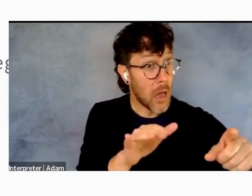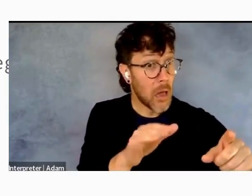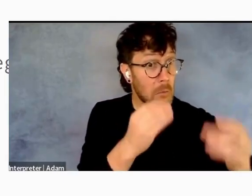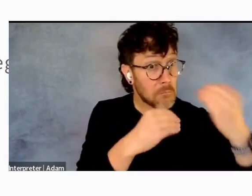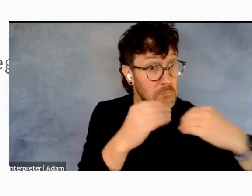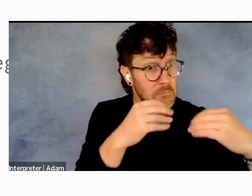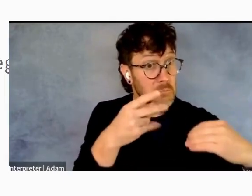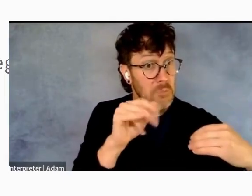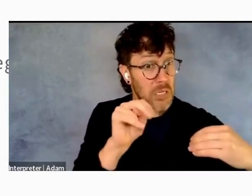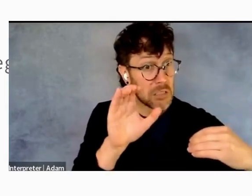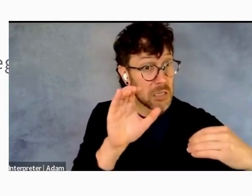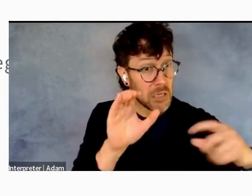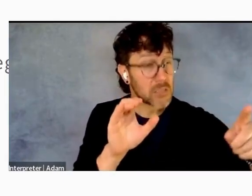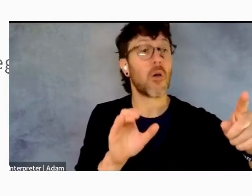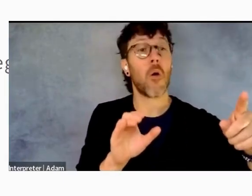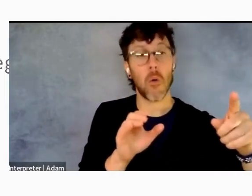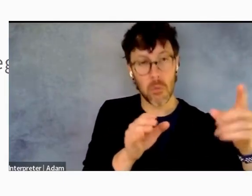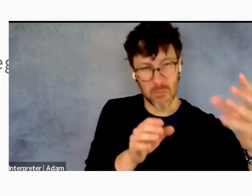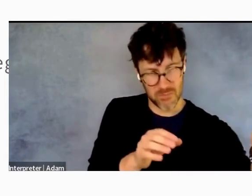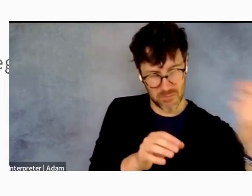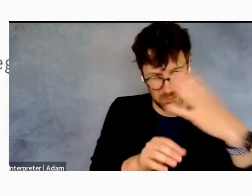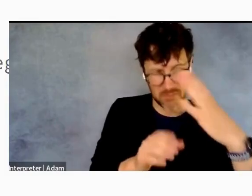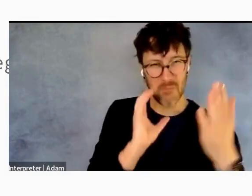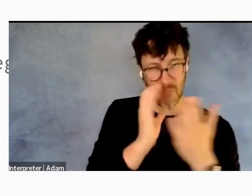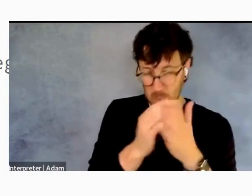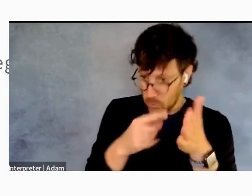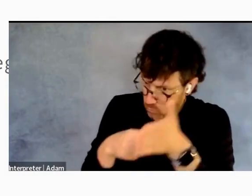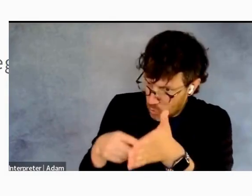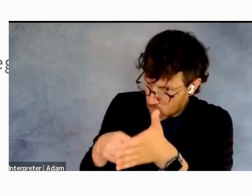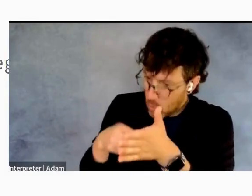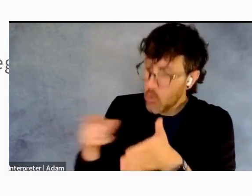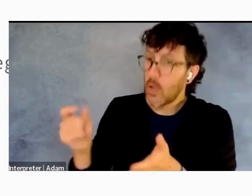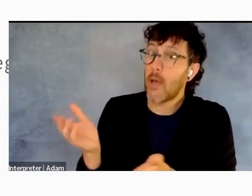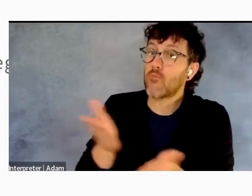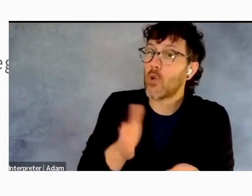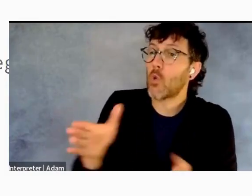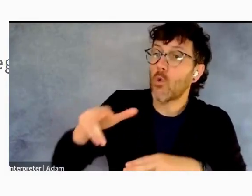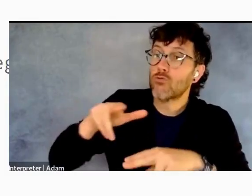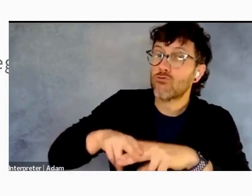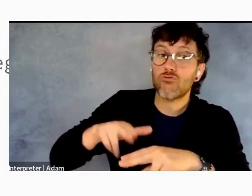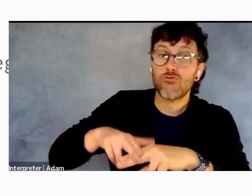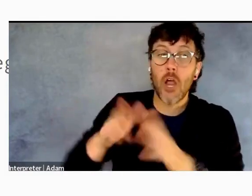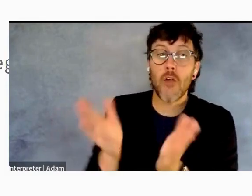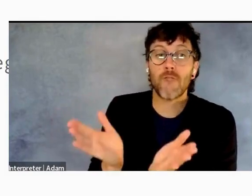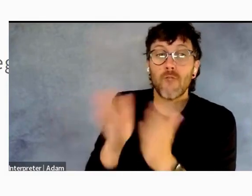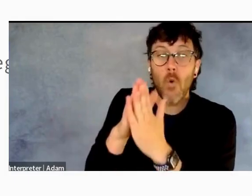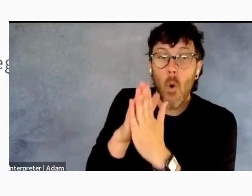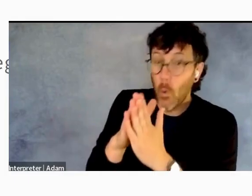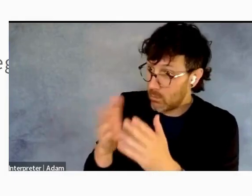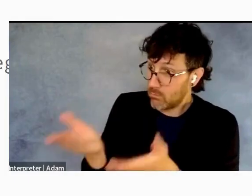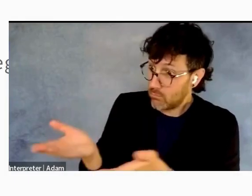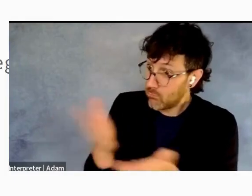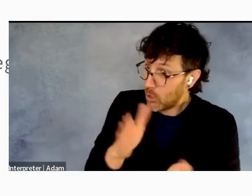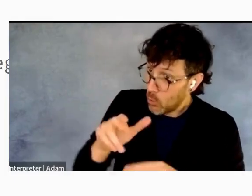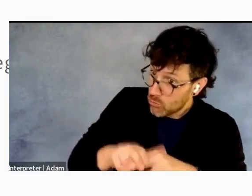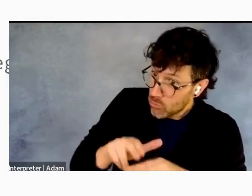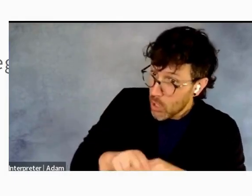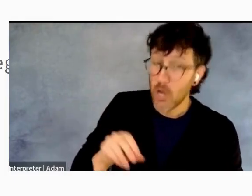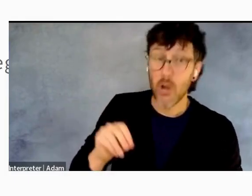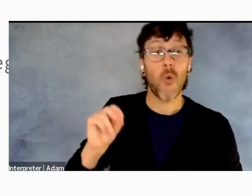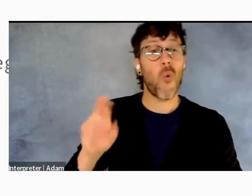your child, you can bring your folding chair that you like, or if they're in a stroller, you'll go in your stroller, and really thinking about